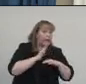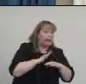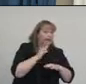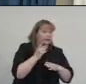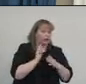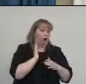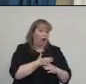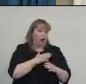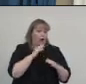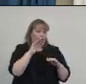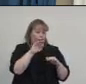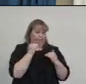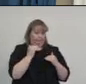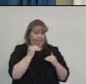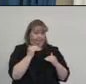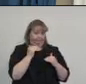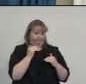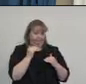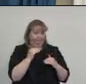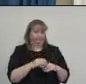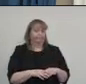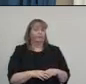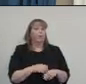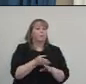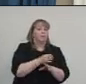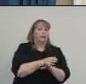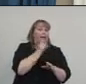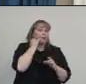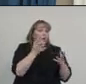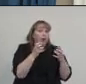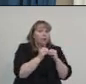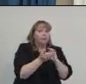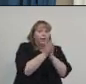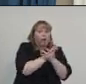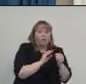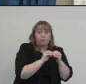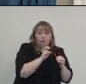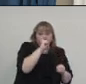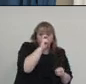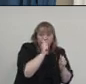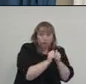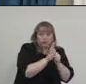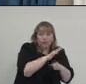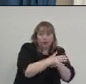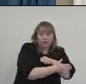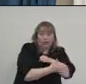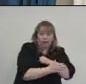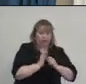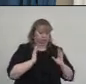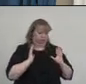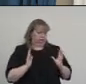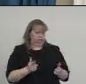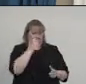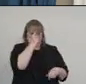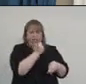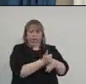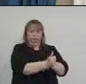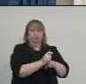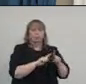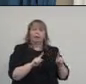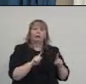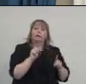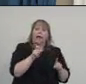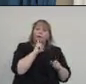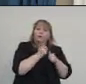I will be issuing prior to entering into Phase 1. It would be a disservice to the residents and businesses in our state to pretend